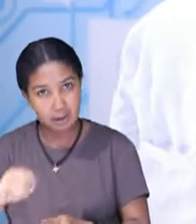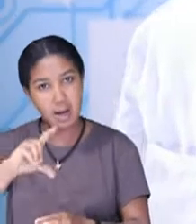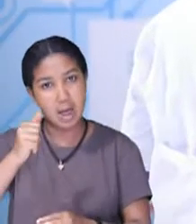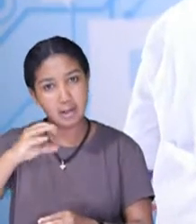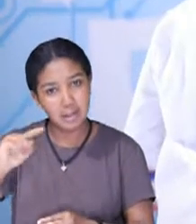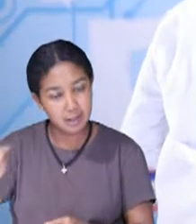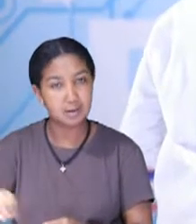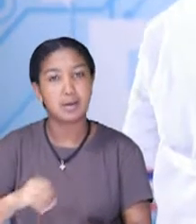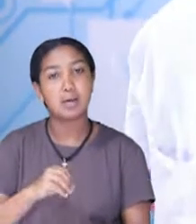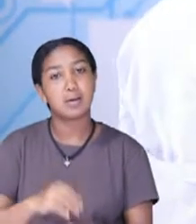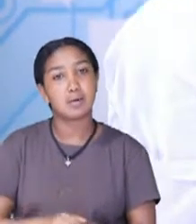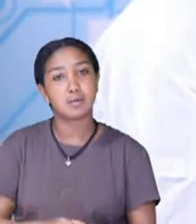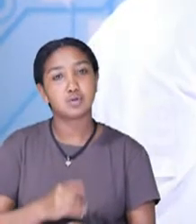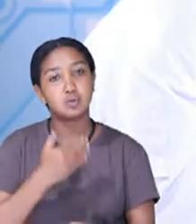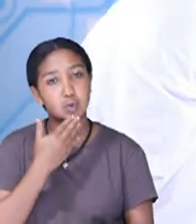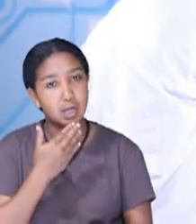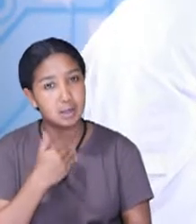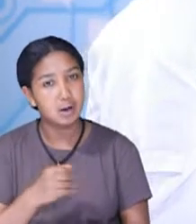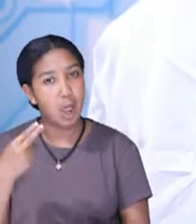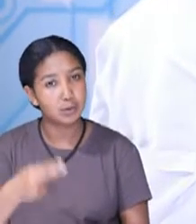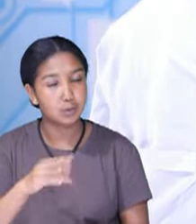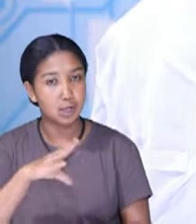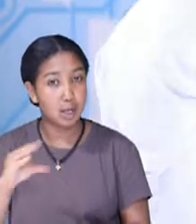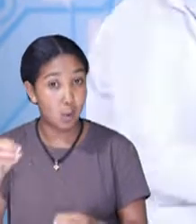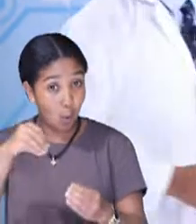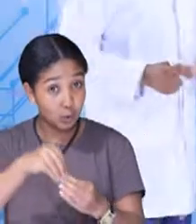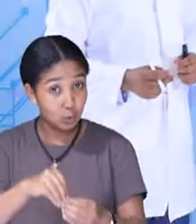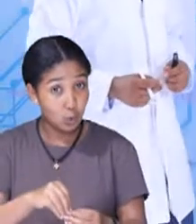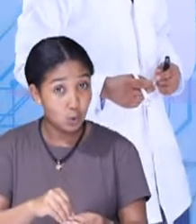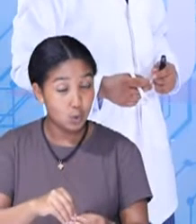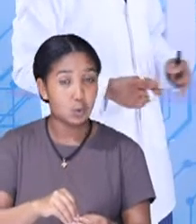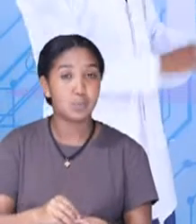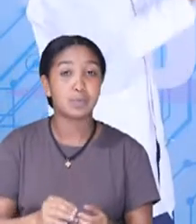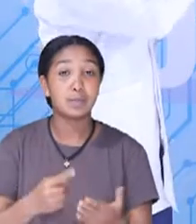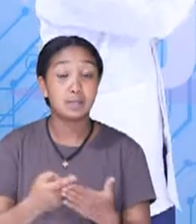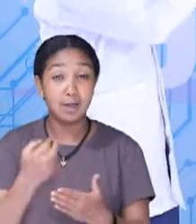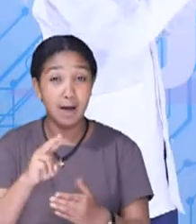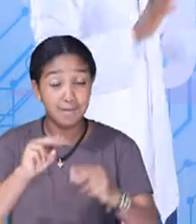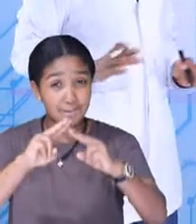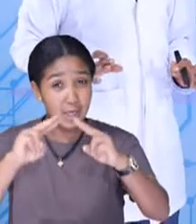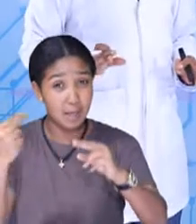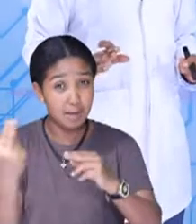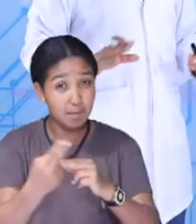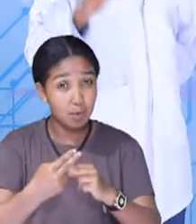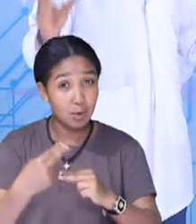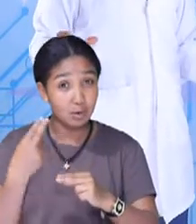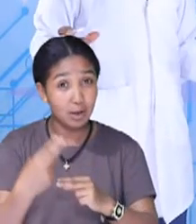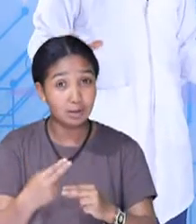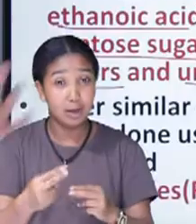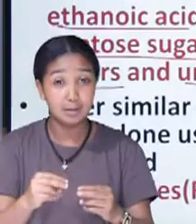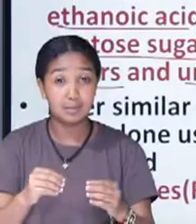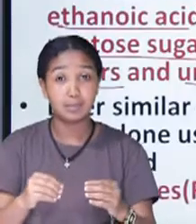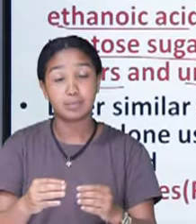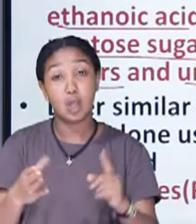acid, pentose sugar, hexose sugars, and also urea. These are very important as a